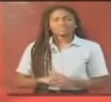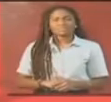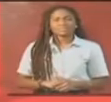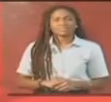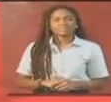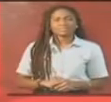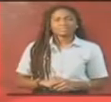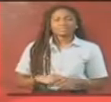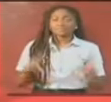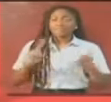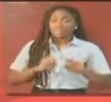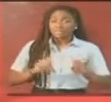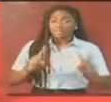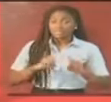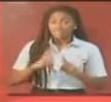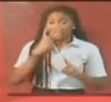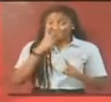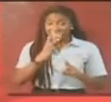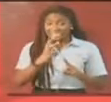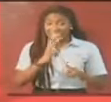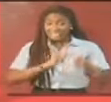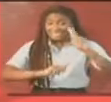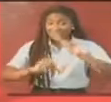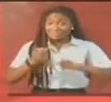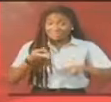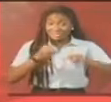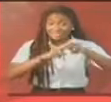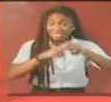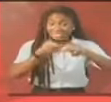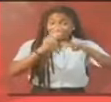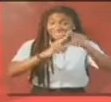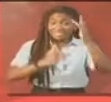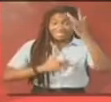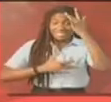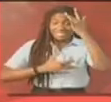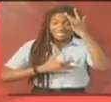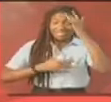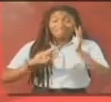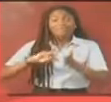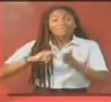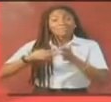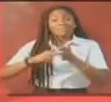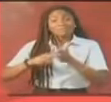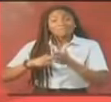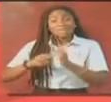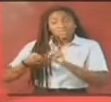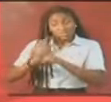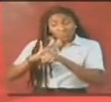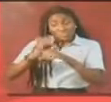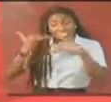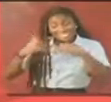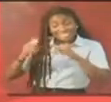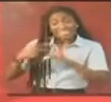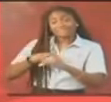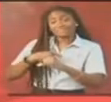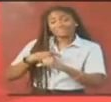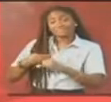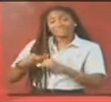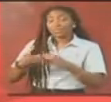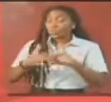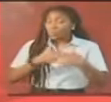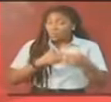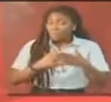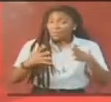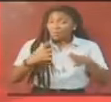is a sober reminder that the pandemic still poses a significant threat, and even if vaccinated, we all